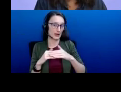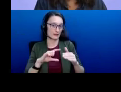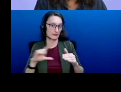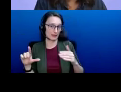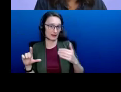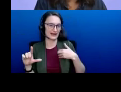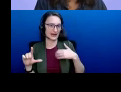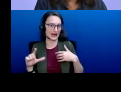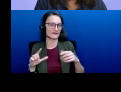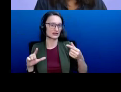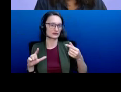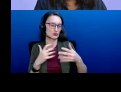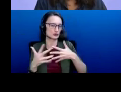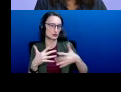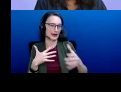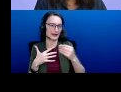a black and silver trackball.